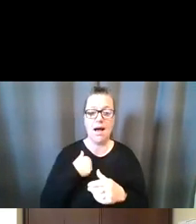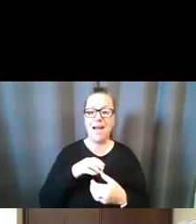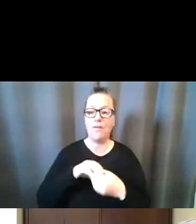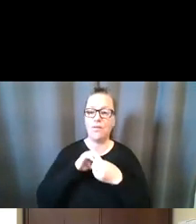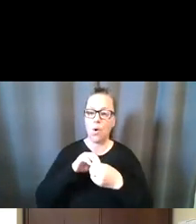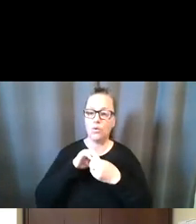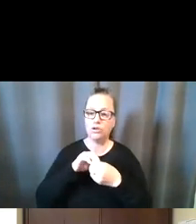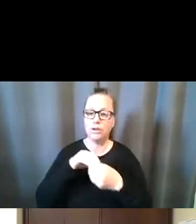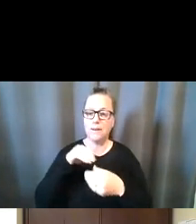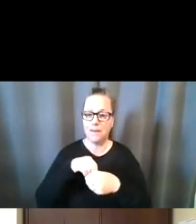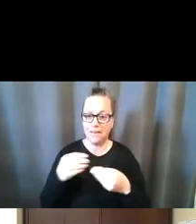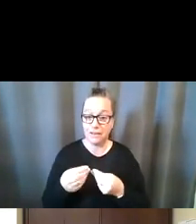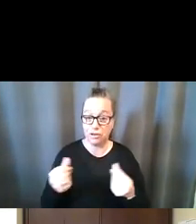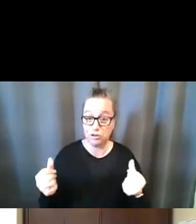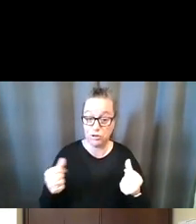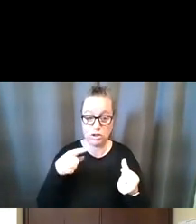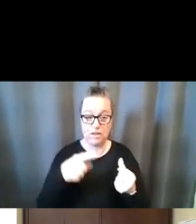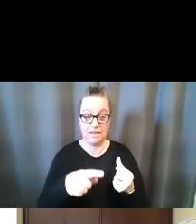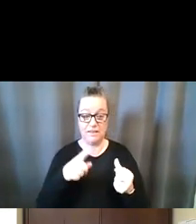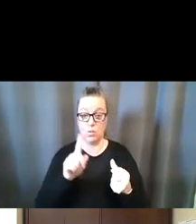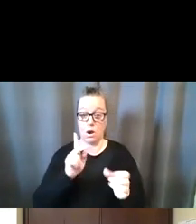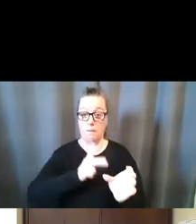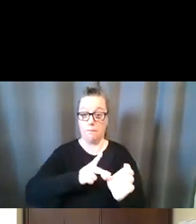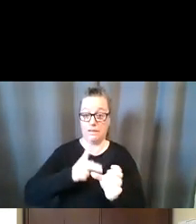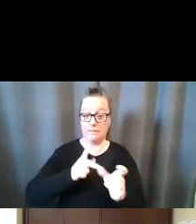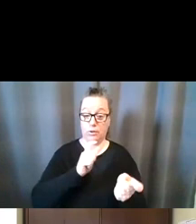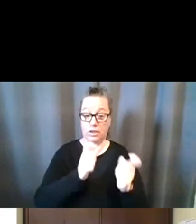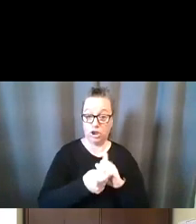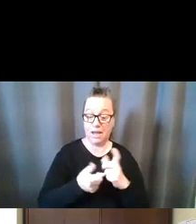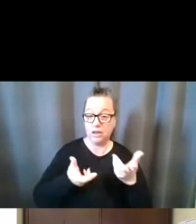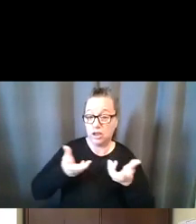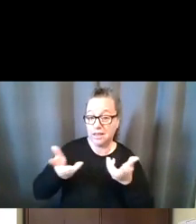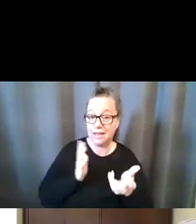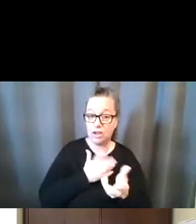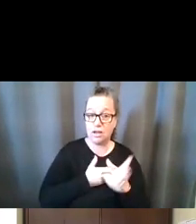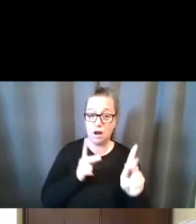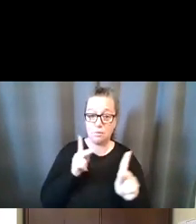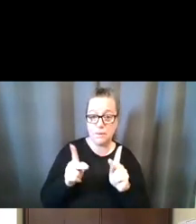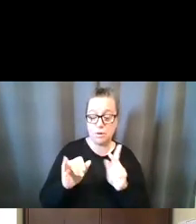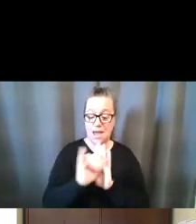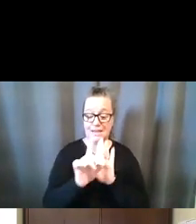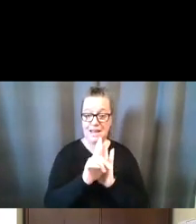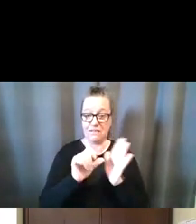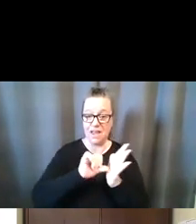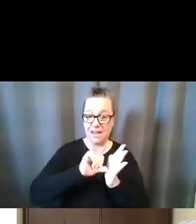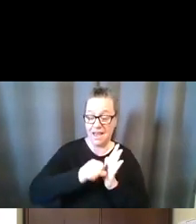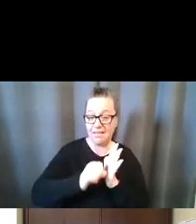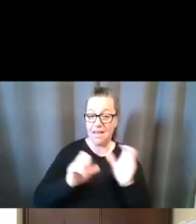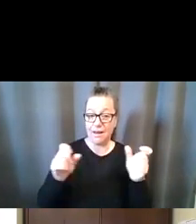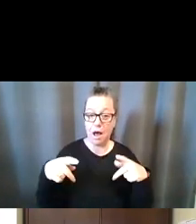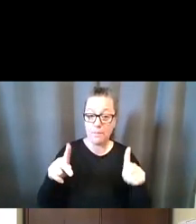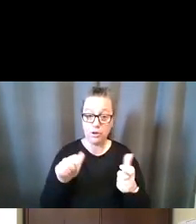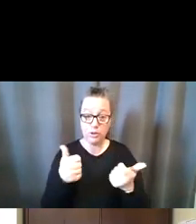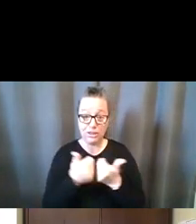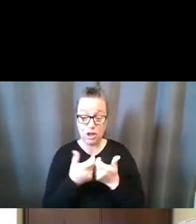in the solution. And this is where participatory change and engaging our people and identifying and highlighting opportunities, challenges,